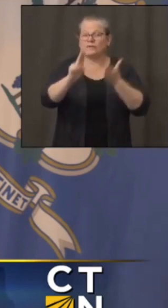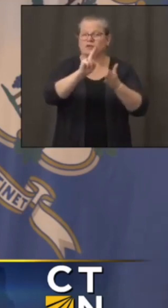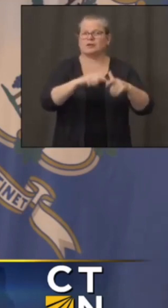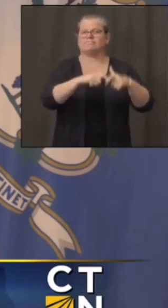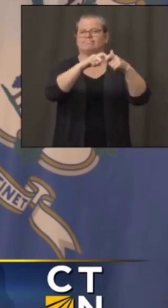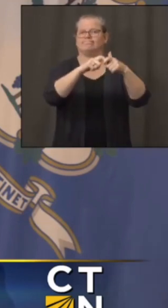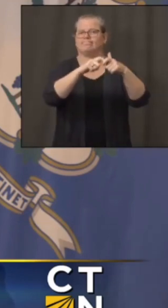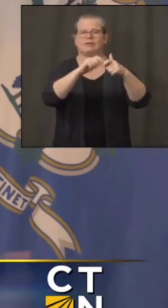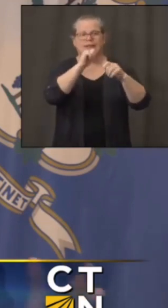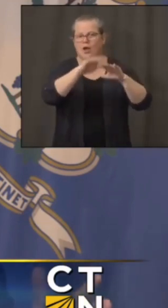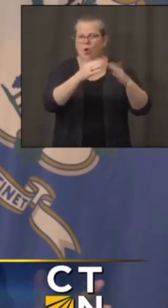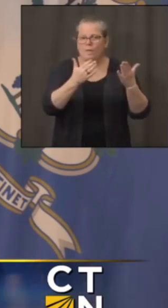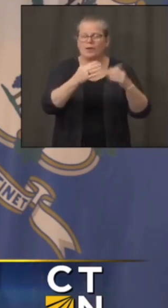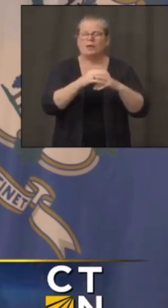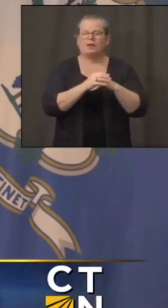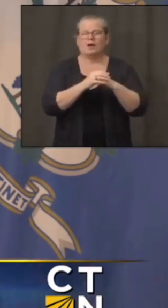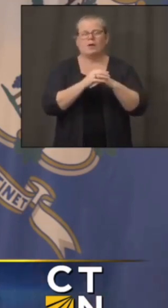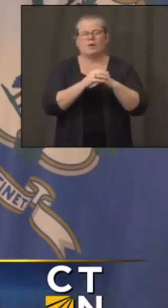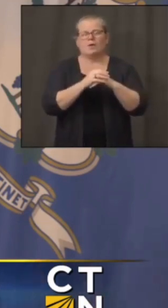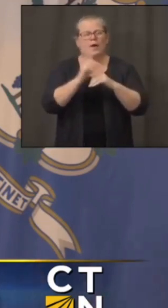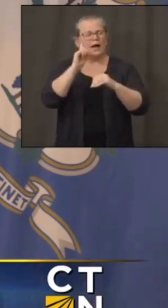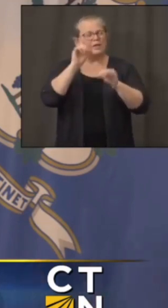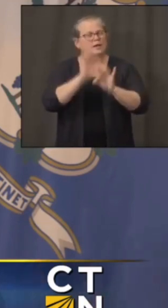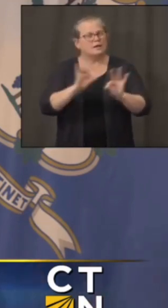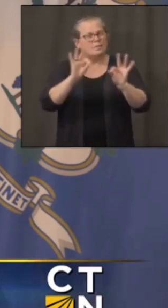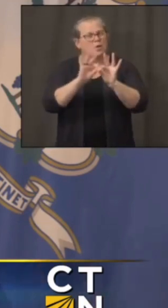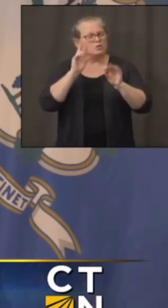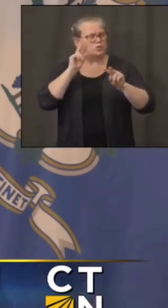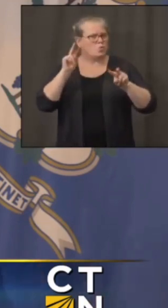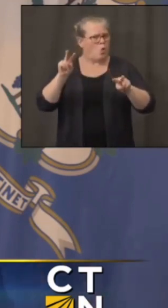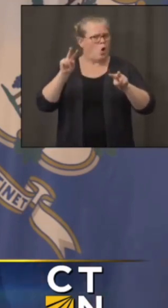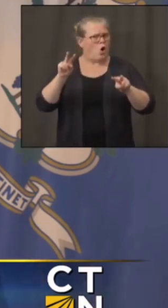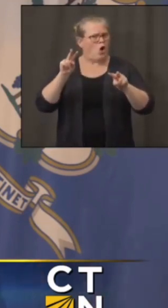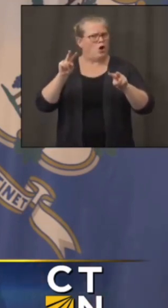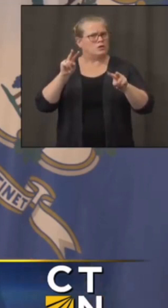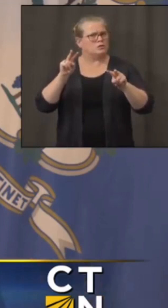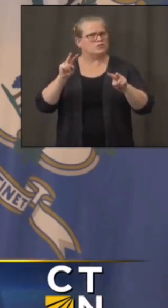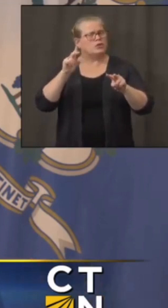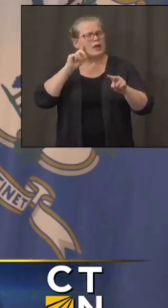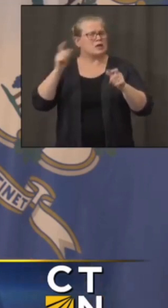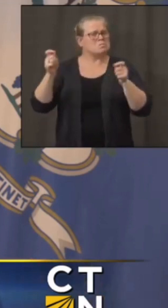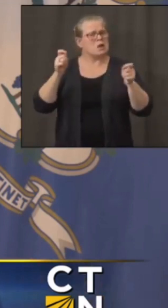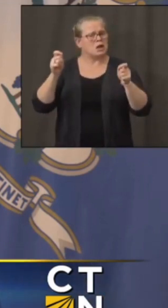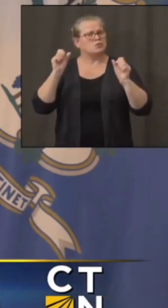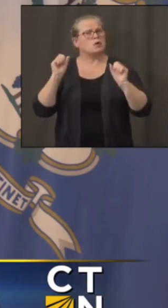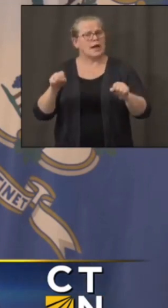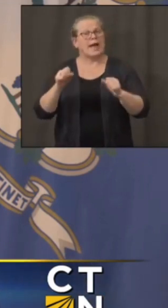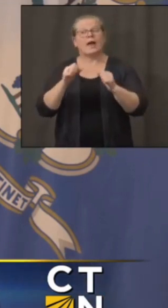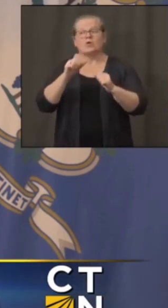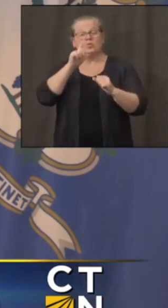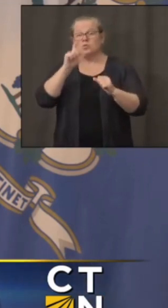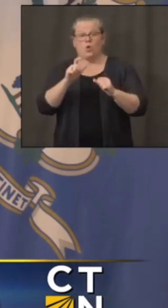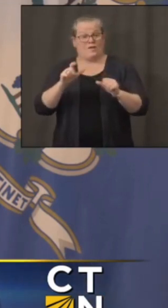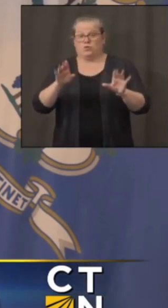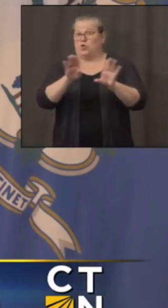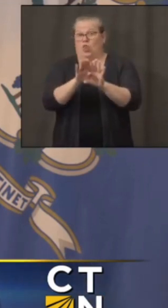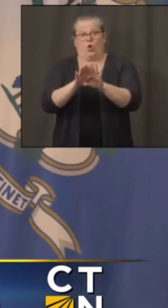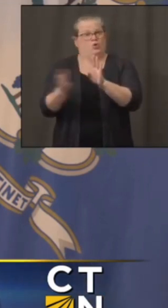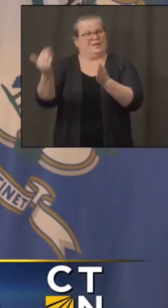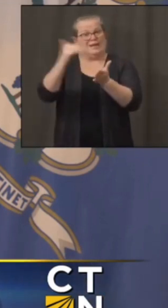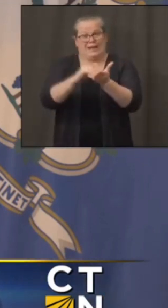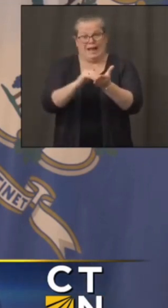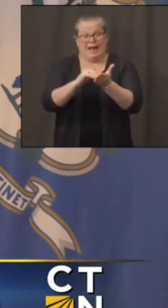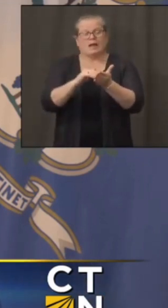pandemic without going back to closing everything down, but we're going to do it cautiously. So where do we stand on